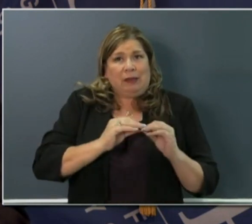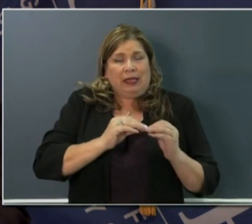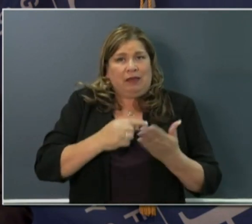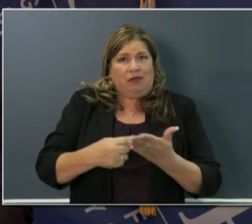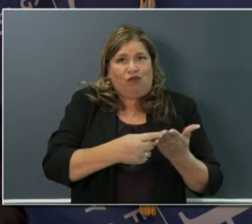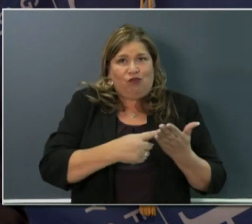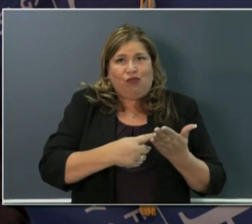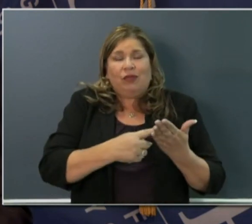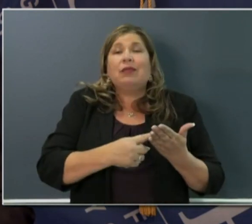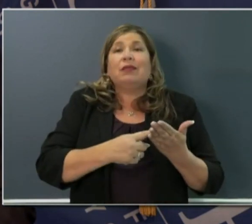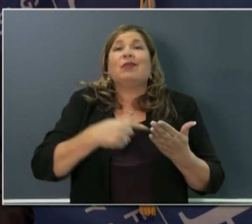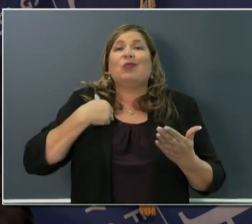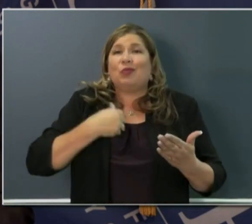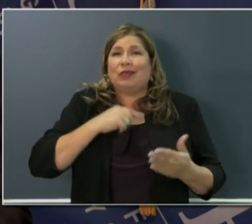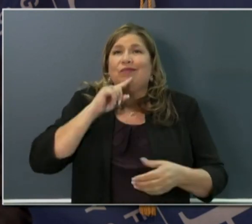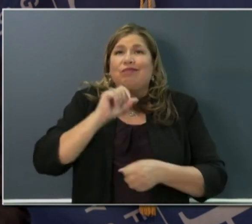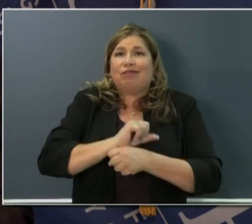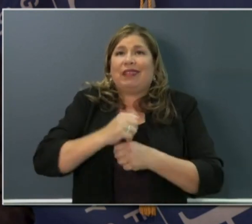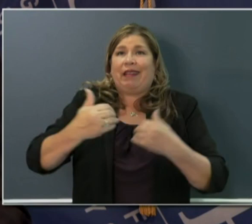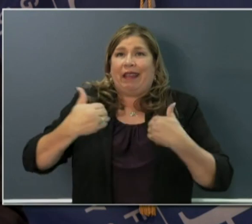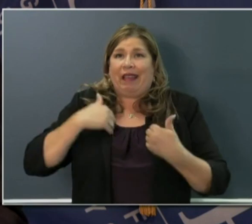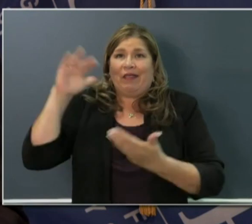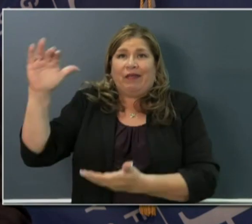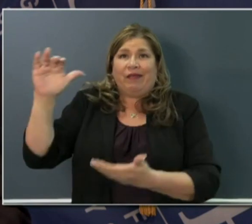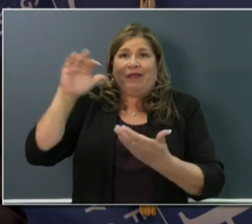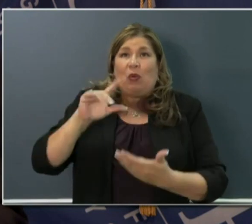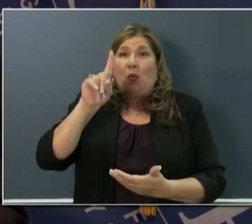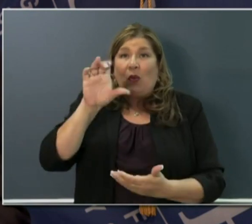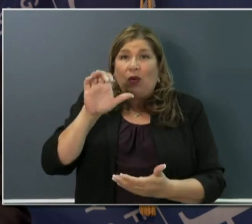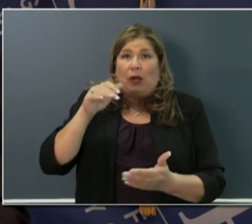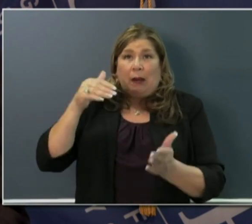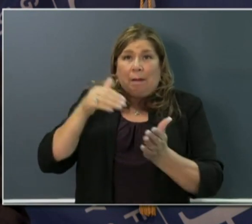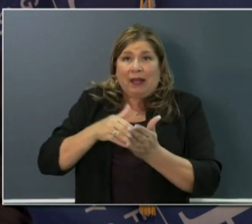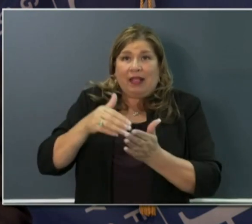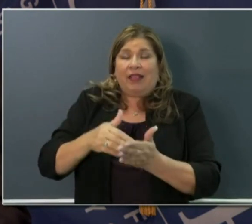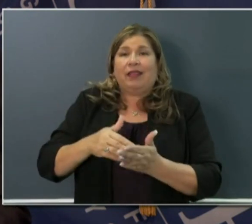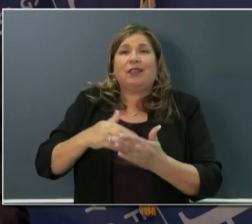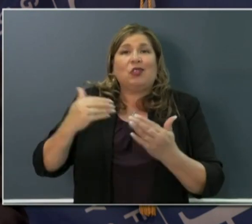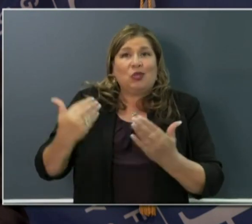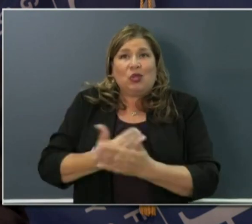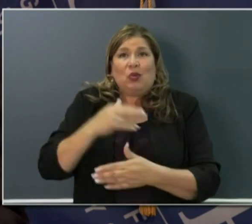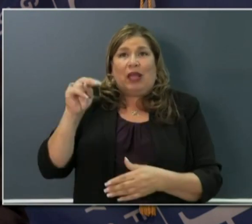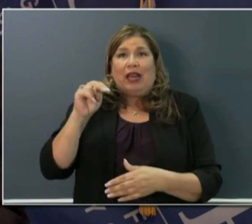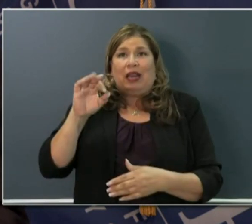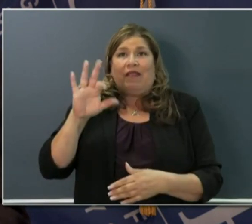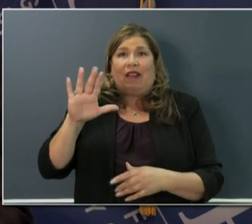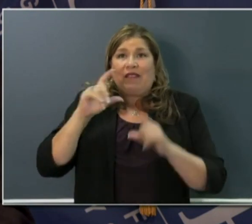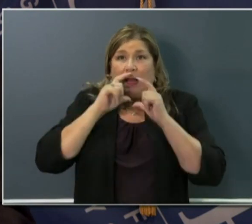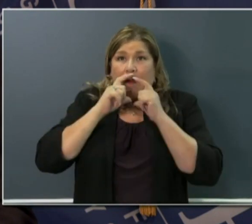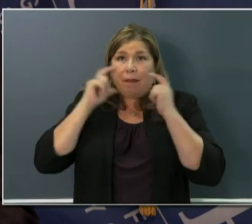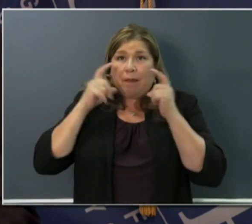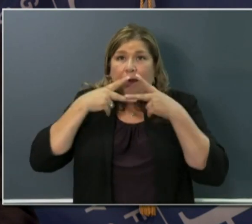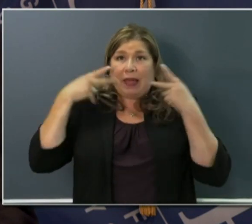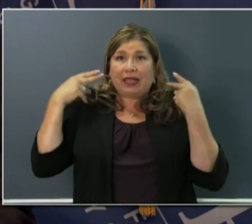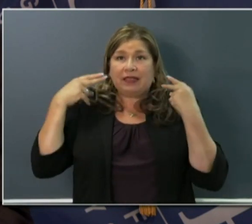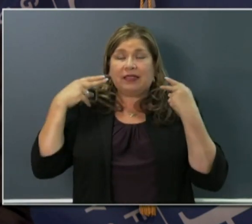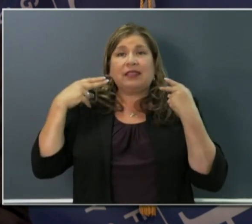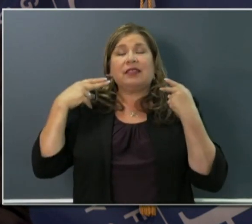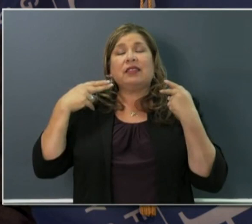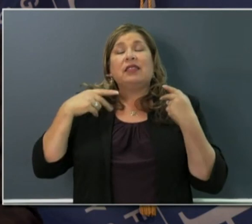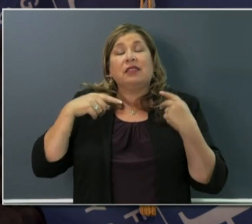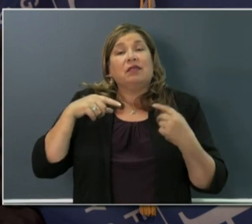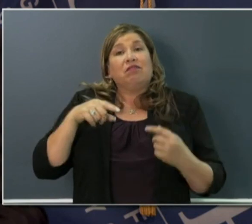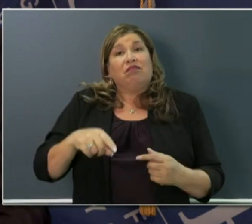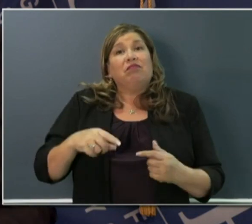secured literally 100 million new N95 masks, which is not